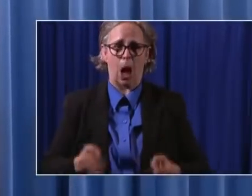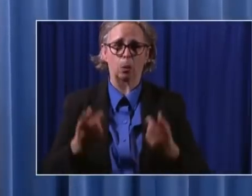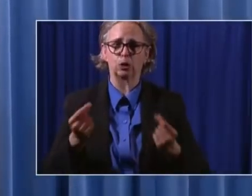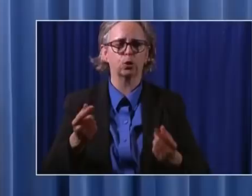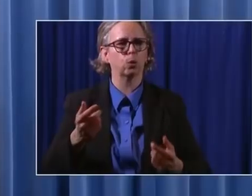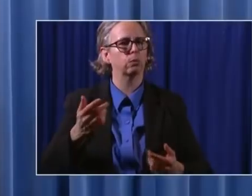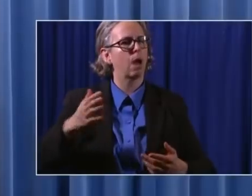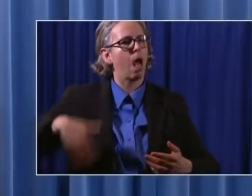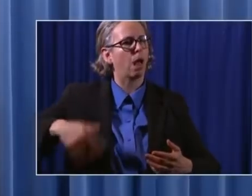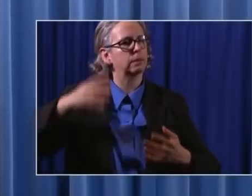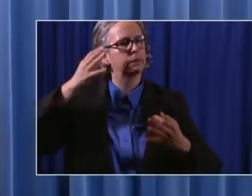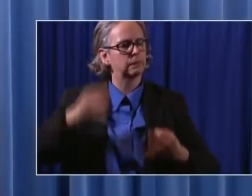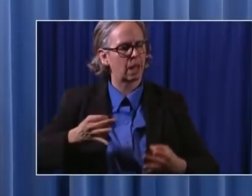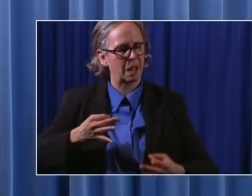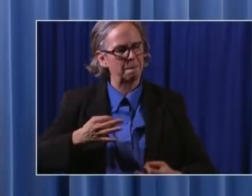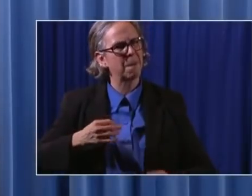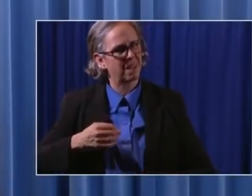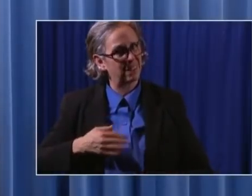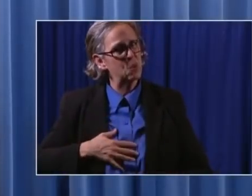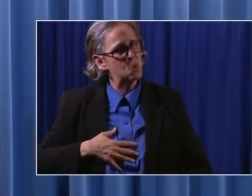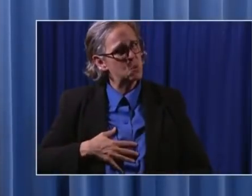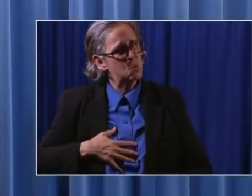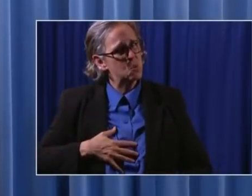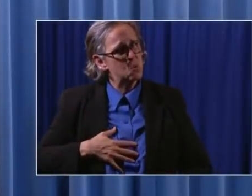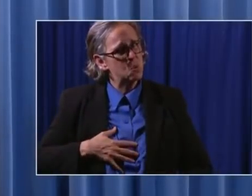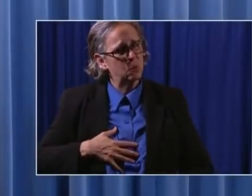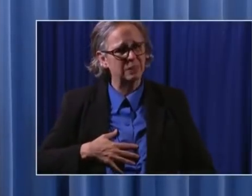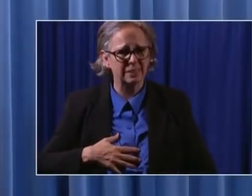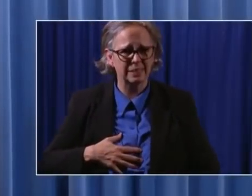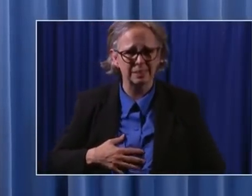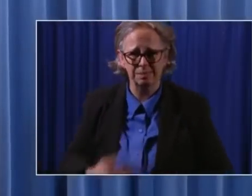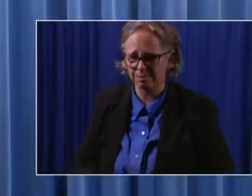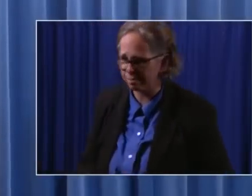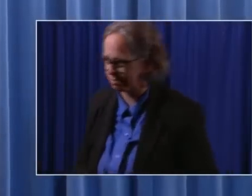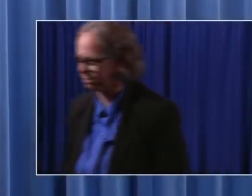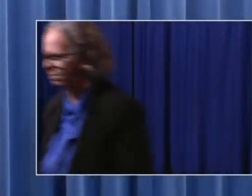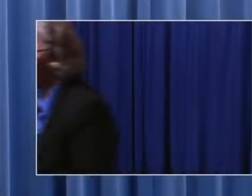Doesn't mean we might not in the future, but we have nothing tied to that at this point.